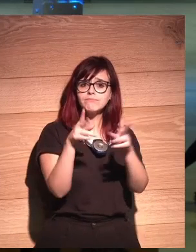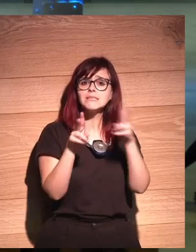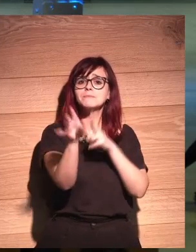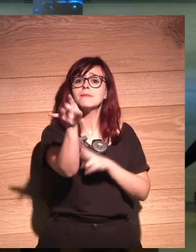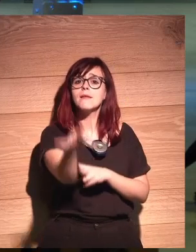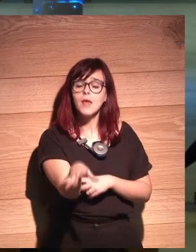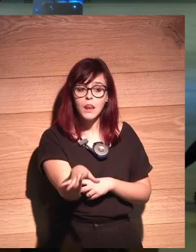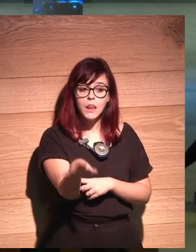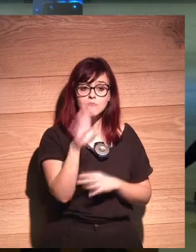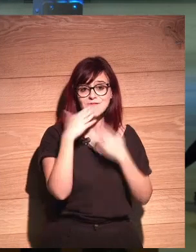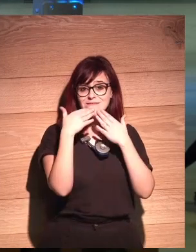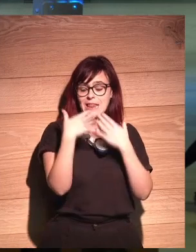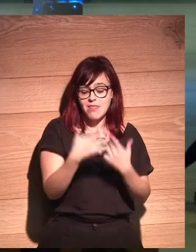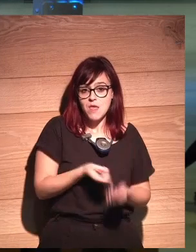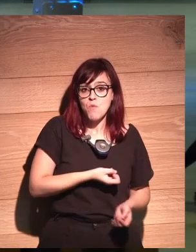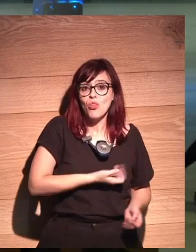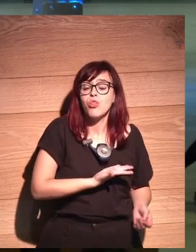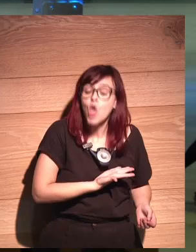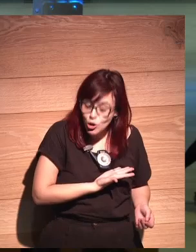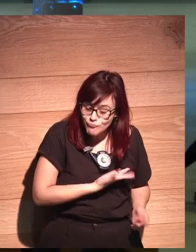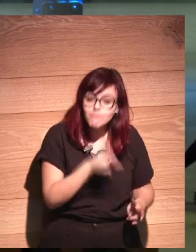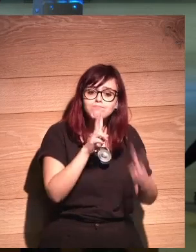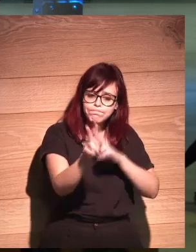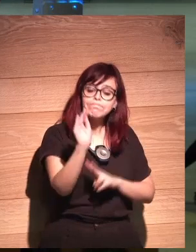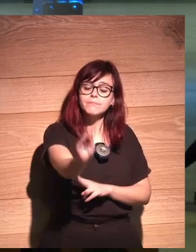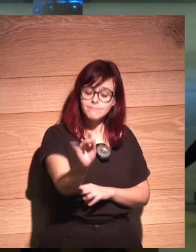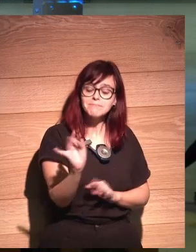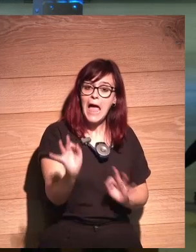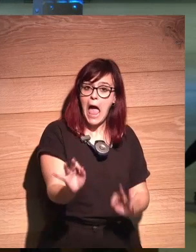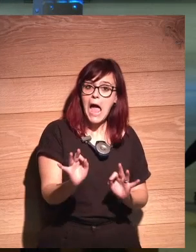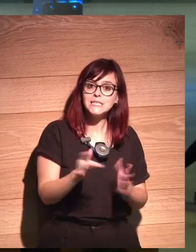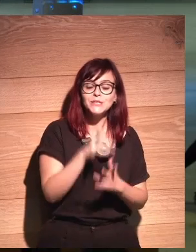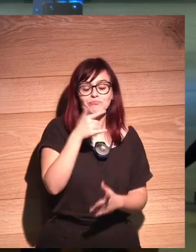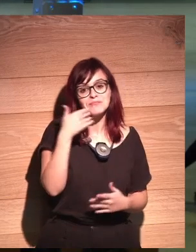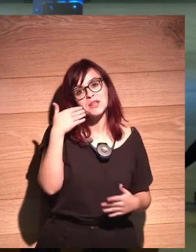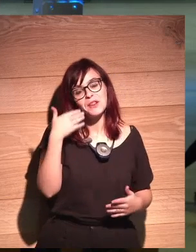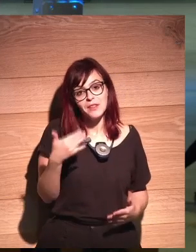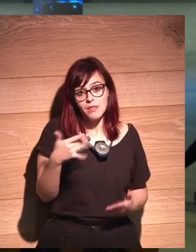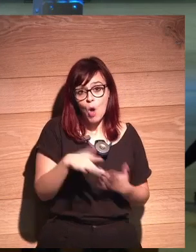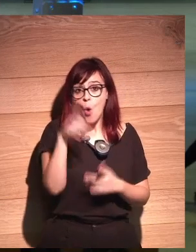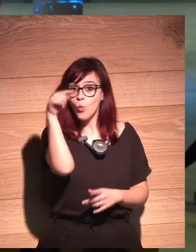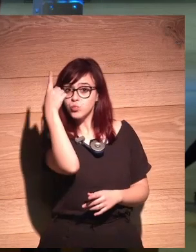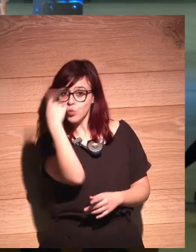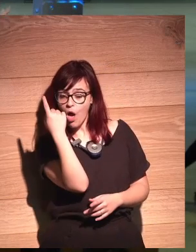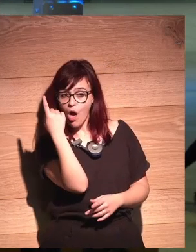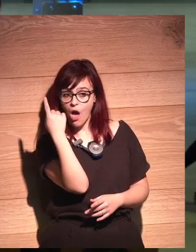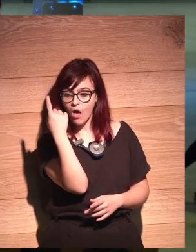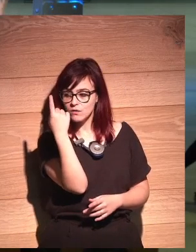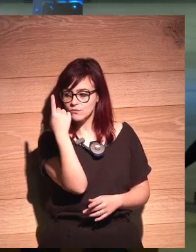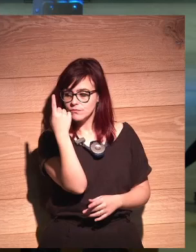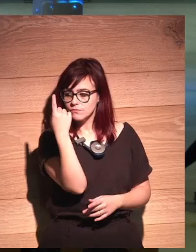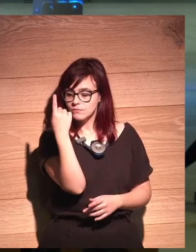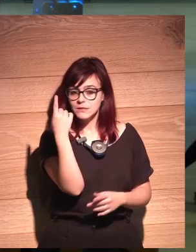contestarla? I love that question. Through the emotion of things, I think